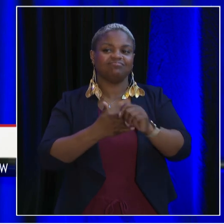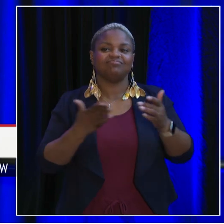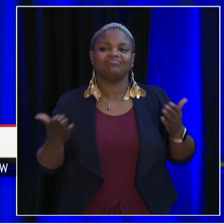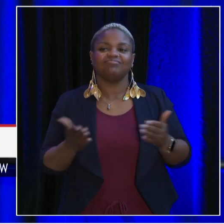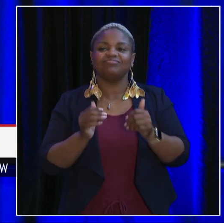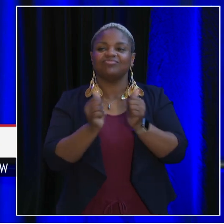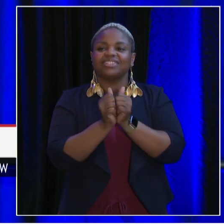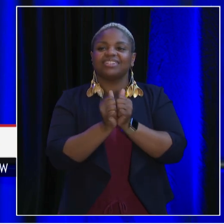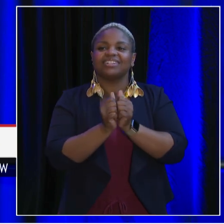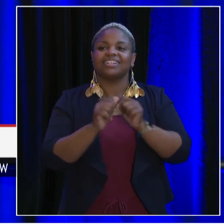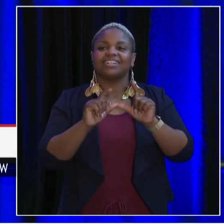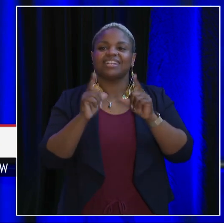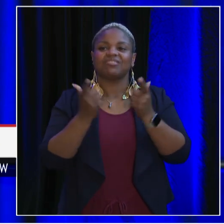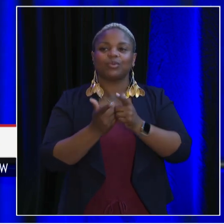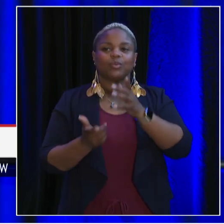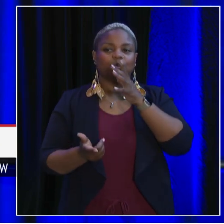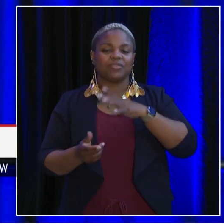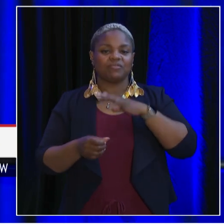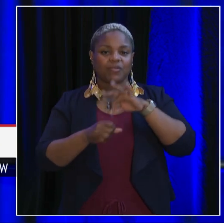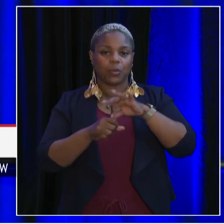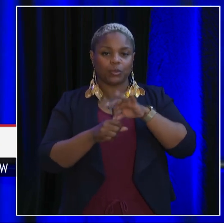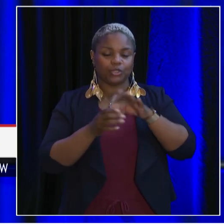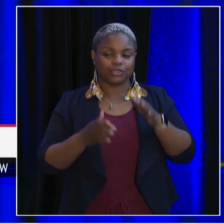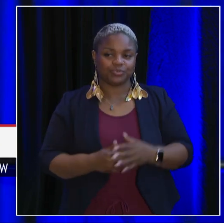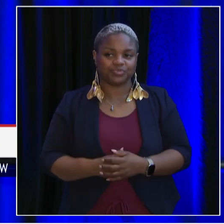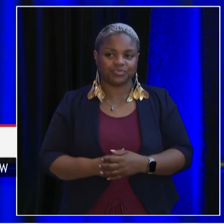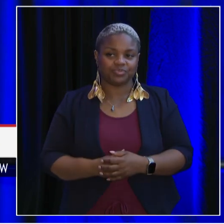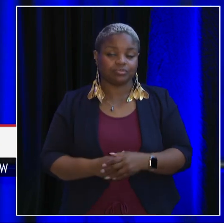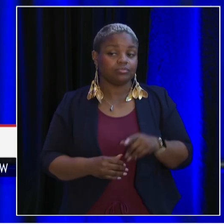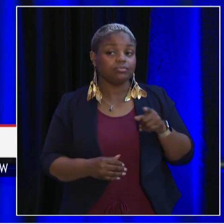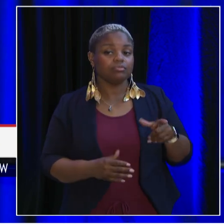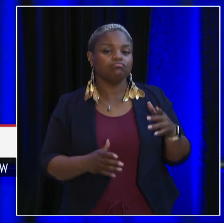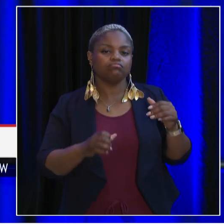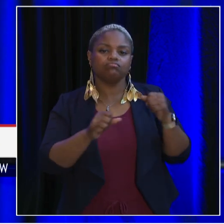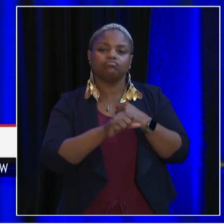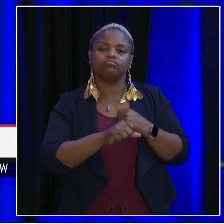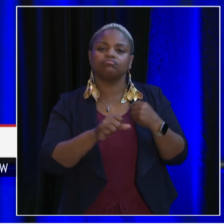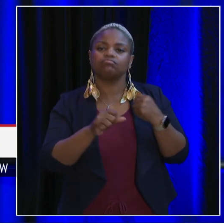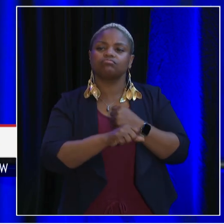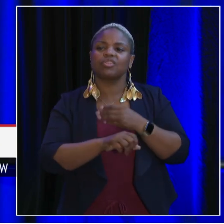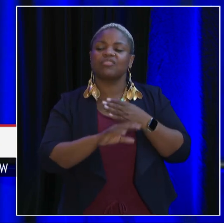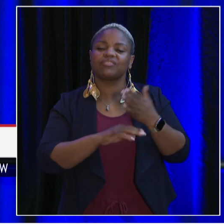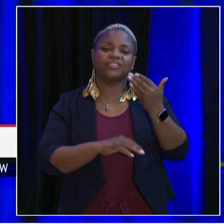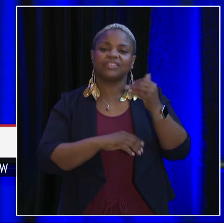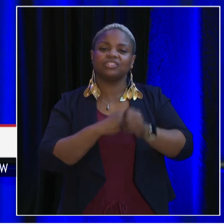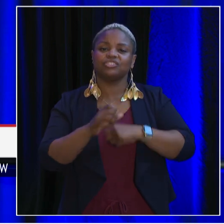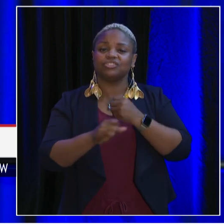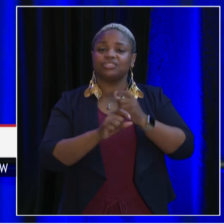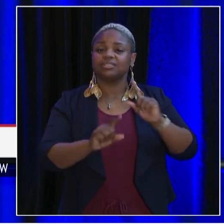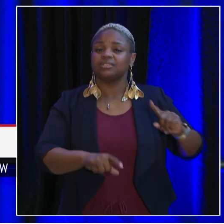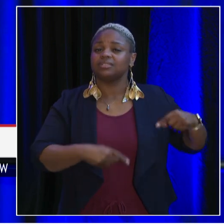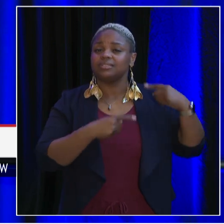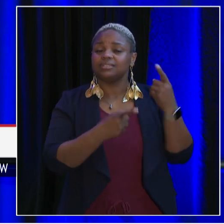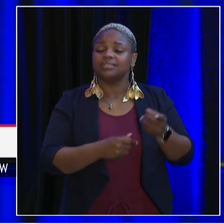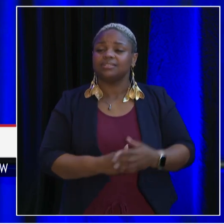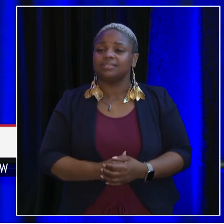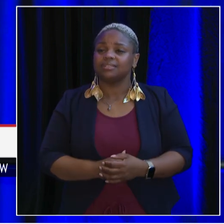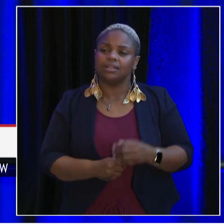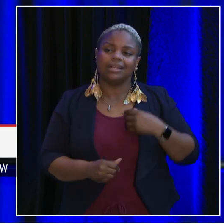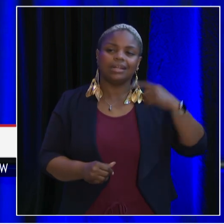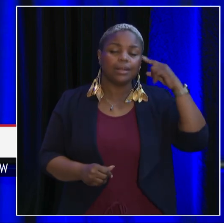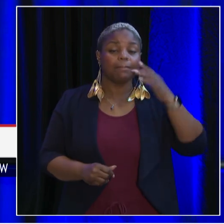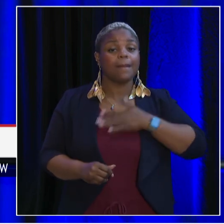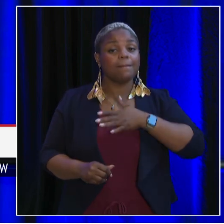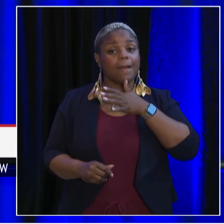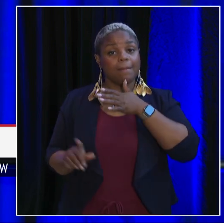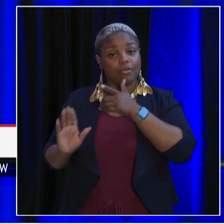been on this fight for 50 years. I think of my own mother-in-law, who shares a story of her early